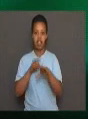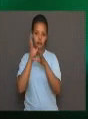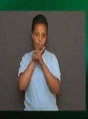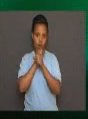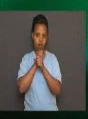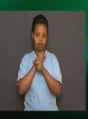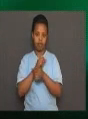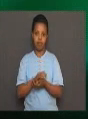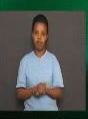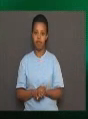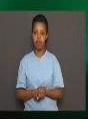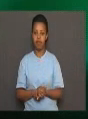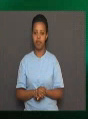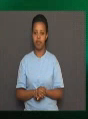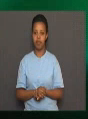Time's up!